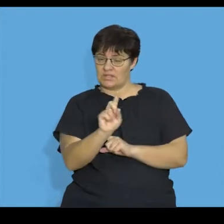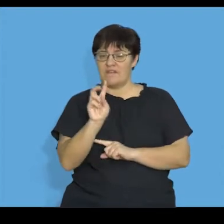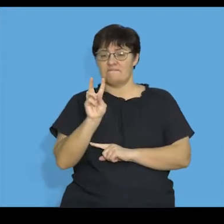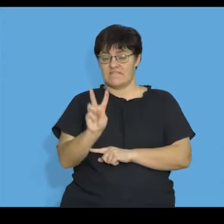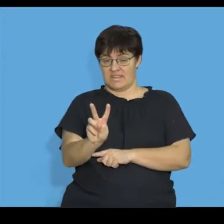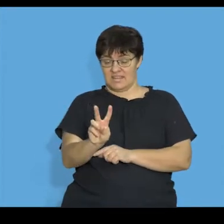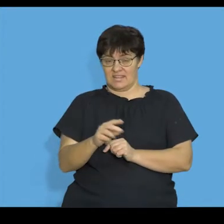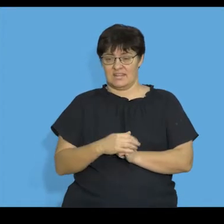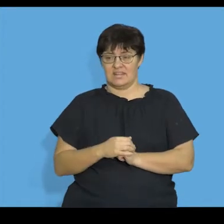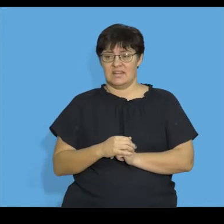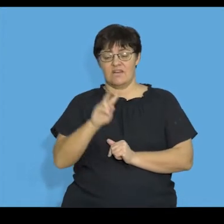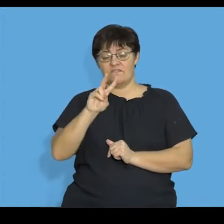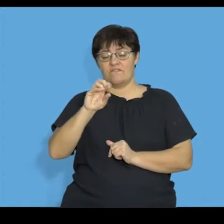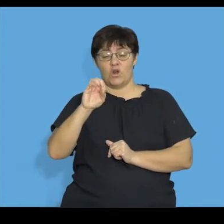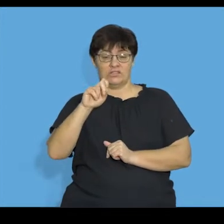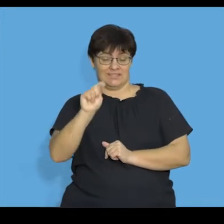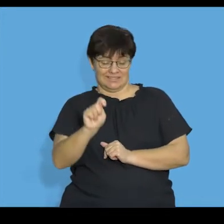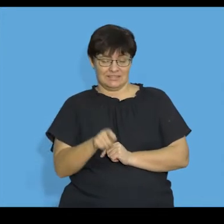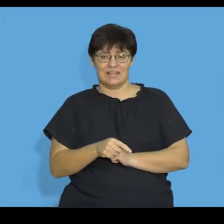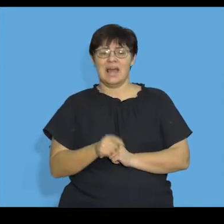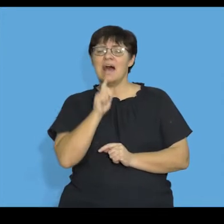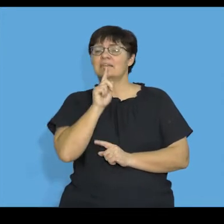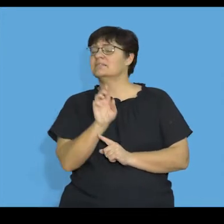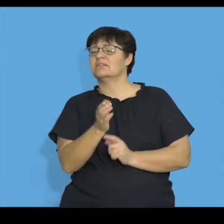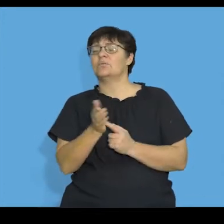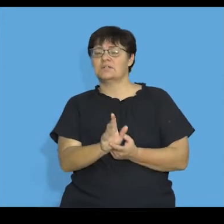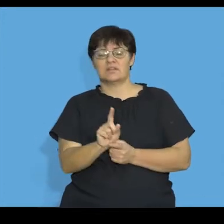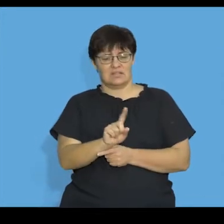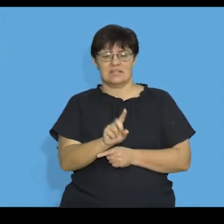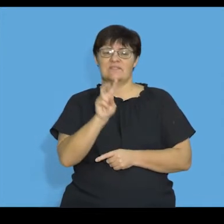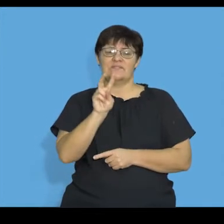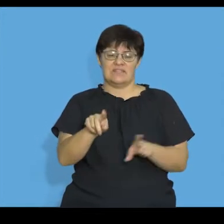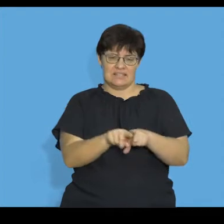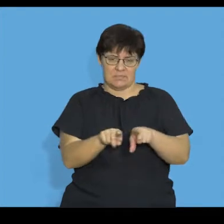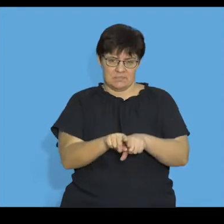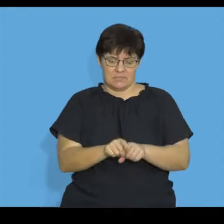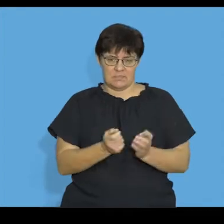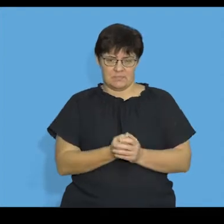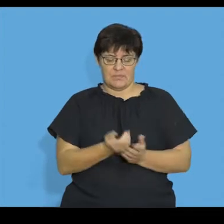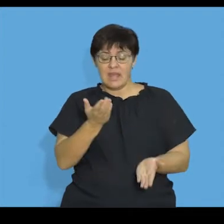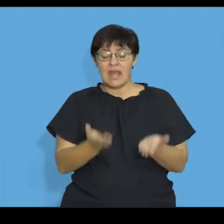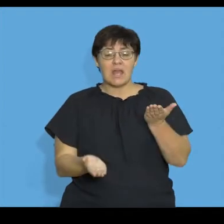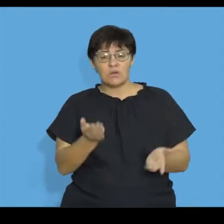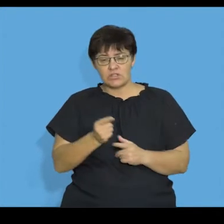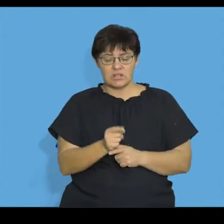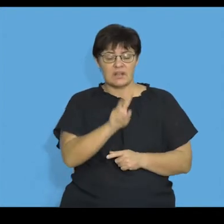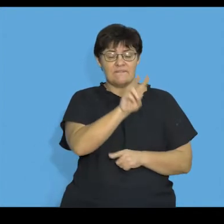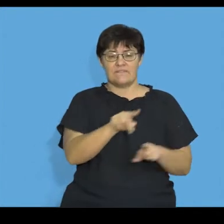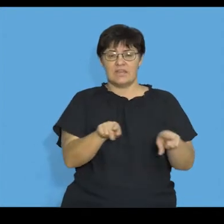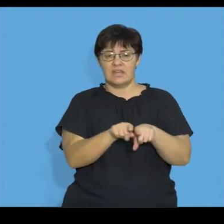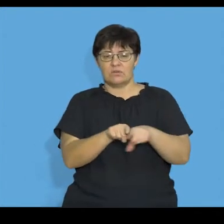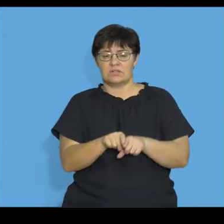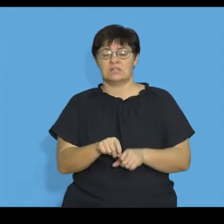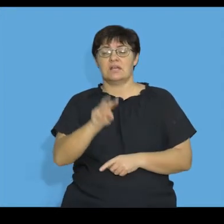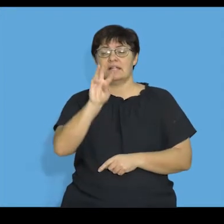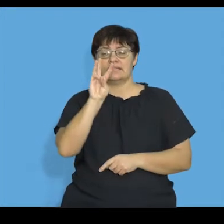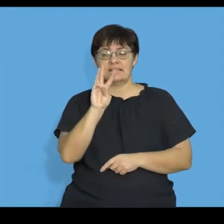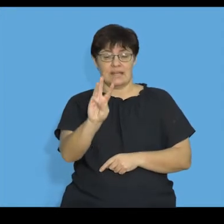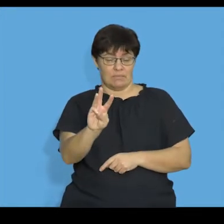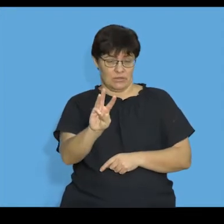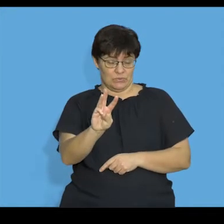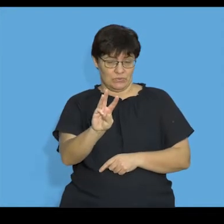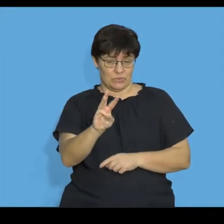and the symbol for the word volt is also V, and the equation is V is equal to W, the